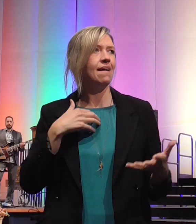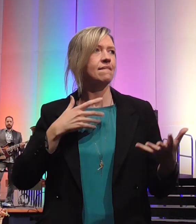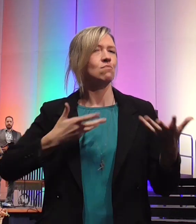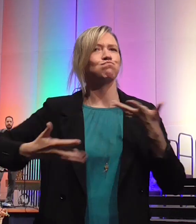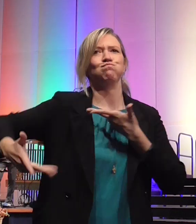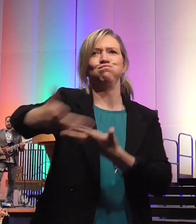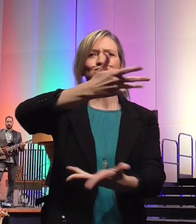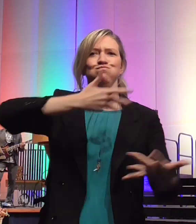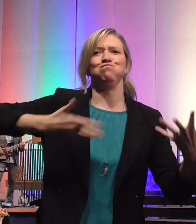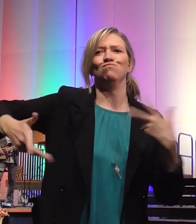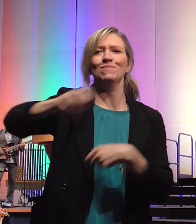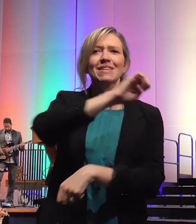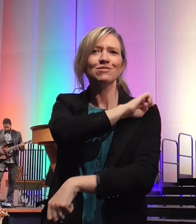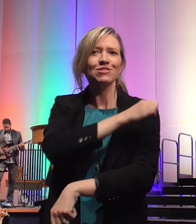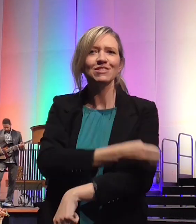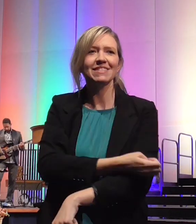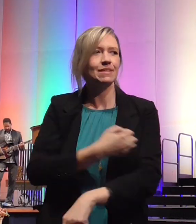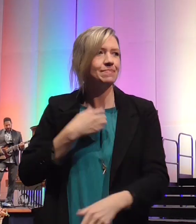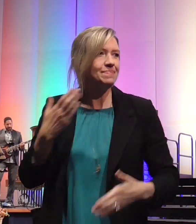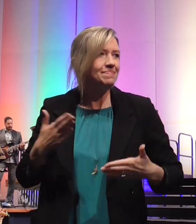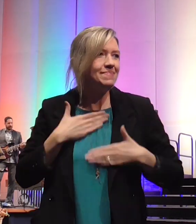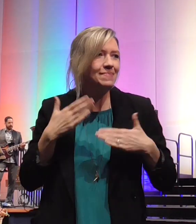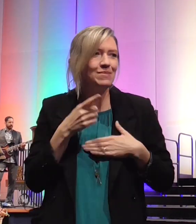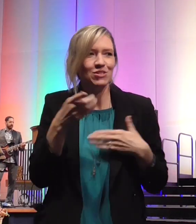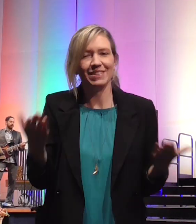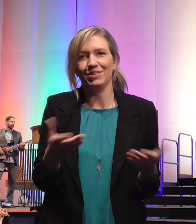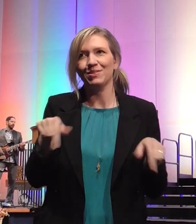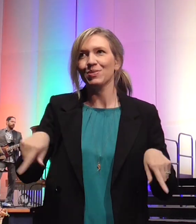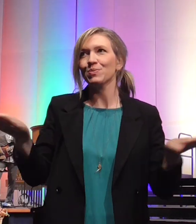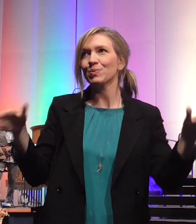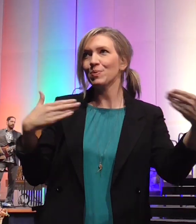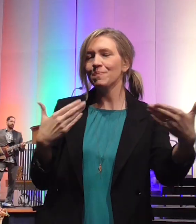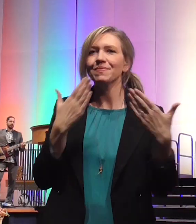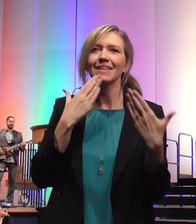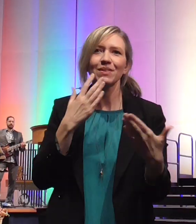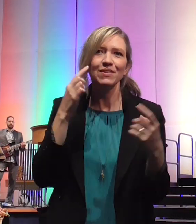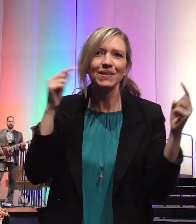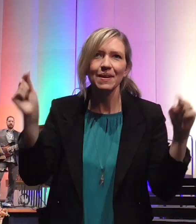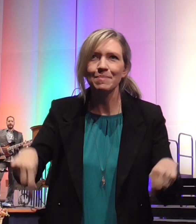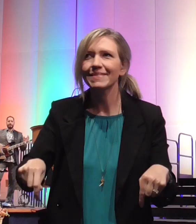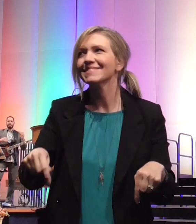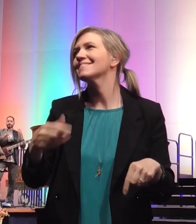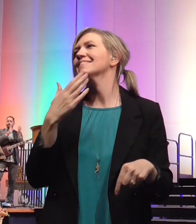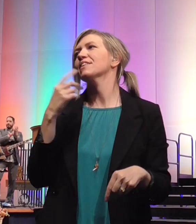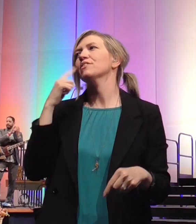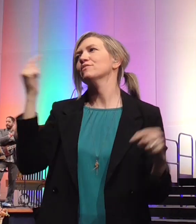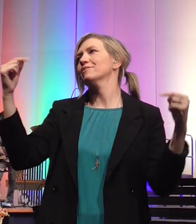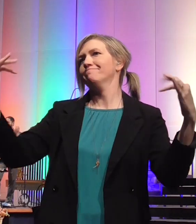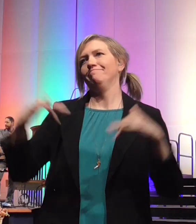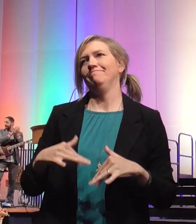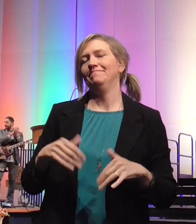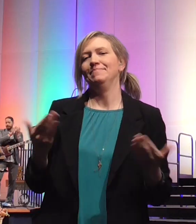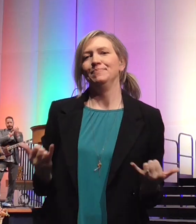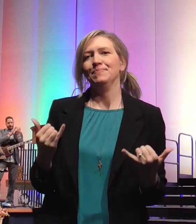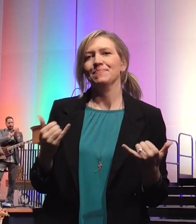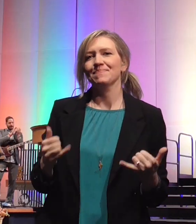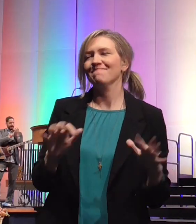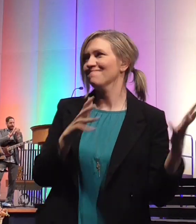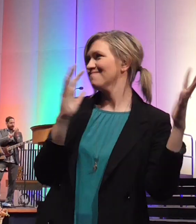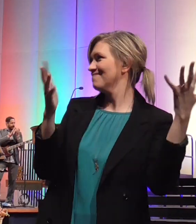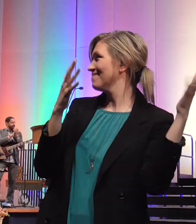energy. And I'm just so glad that you guys are here in the room. So thank you for coming. Thank you for being